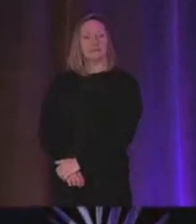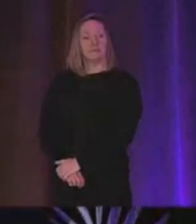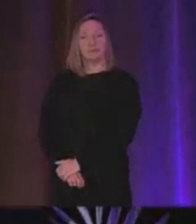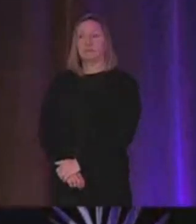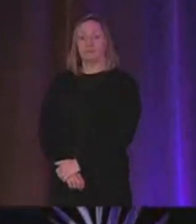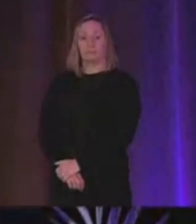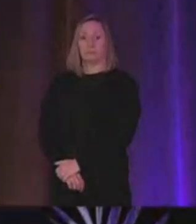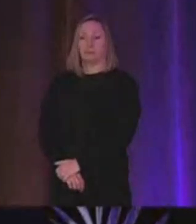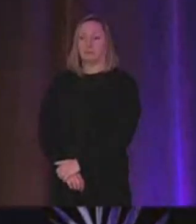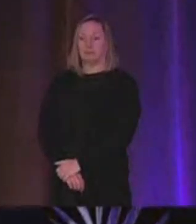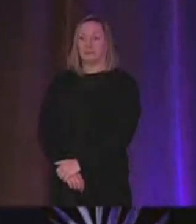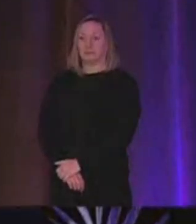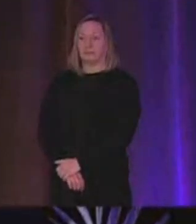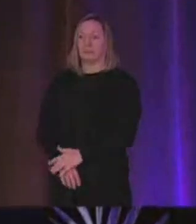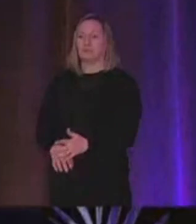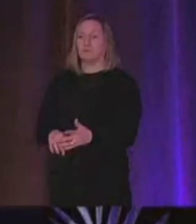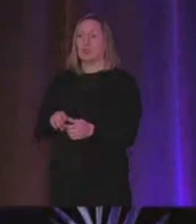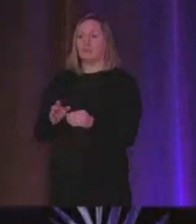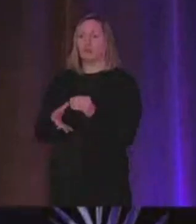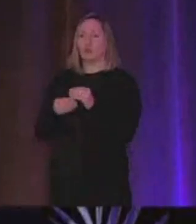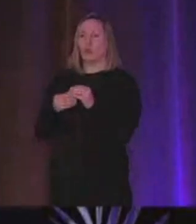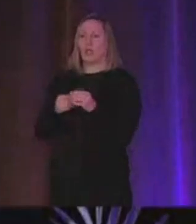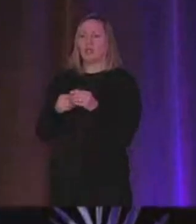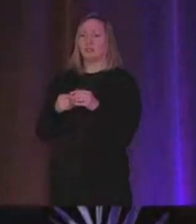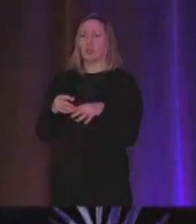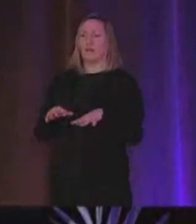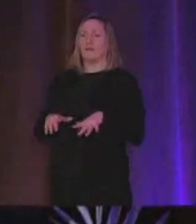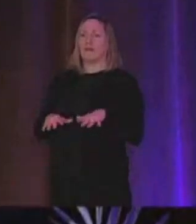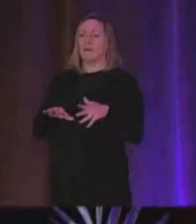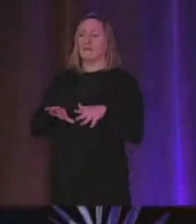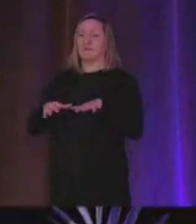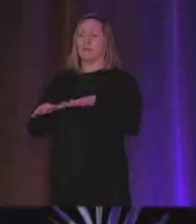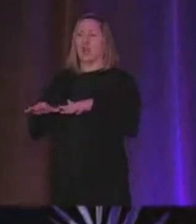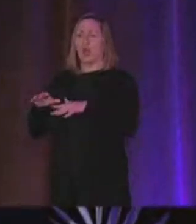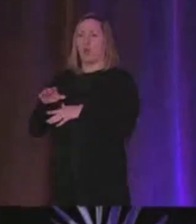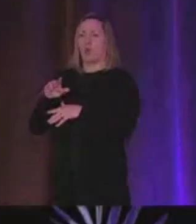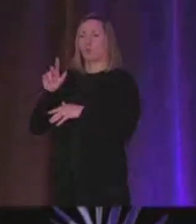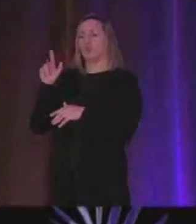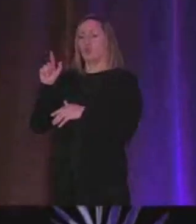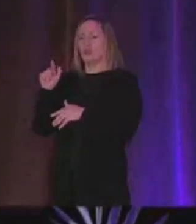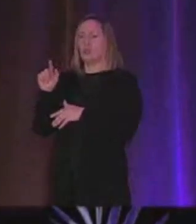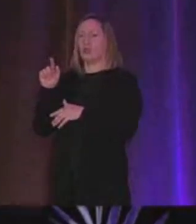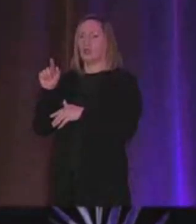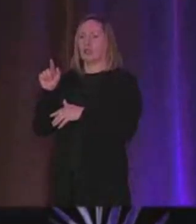Creating a float 32 array and then passing it input data,